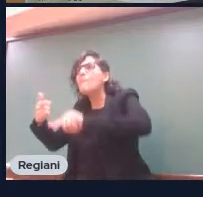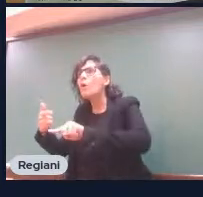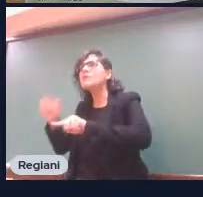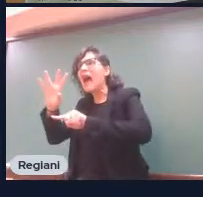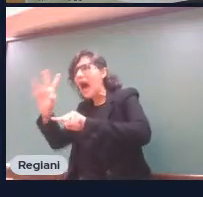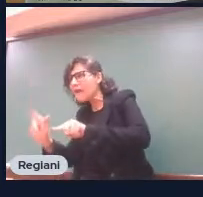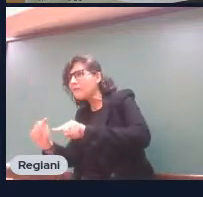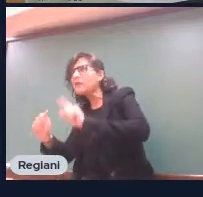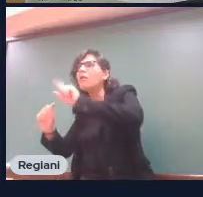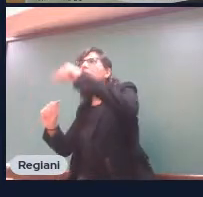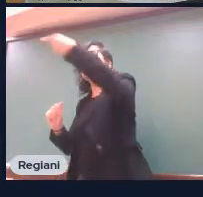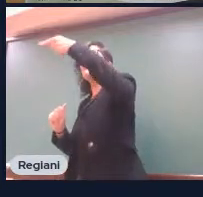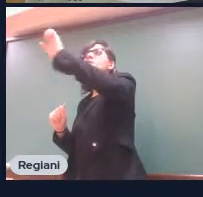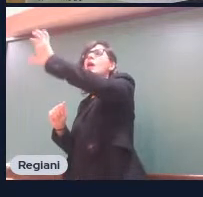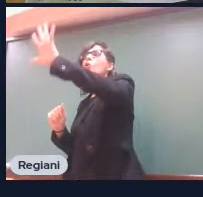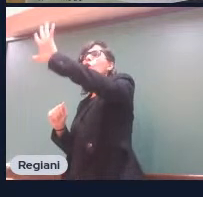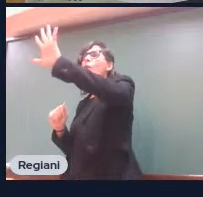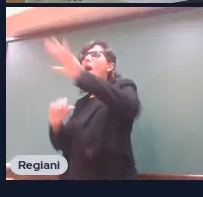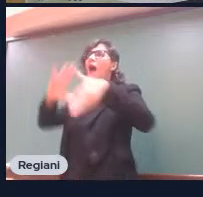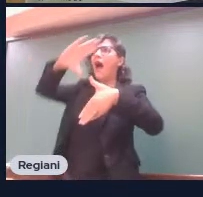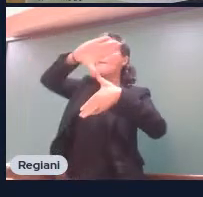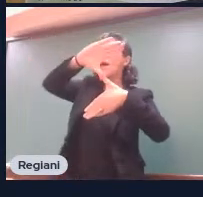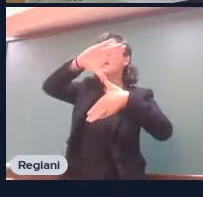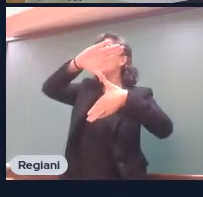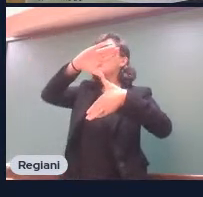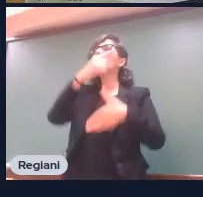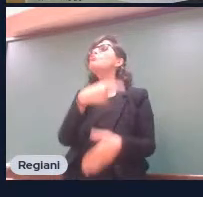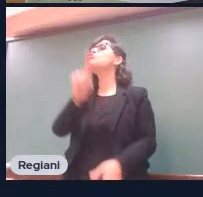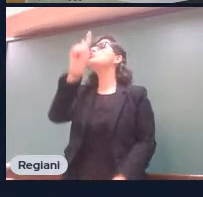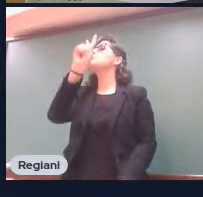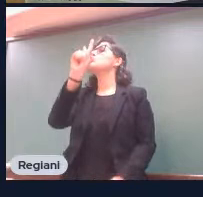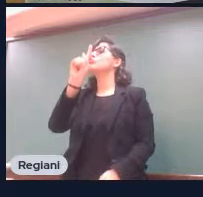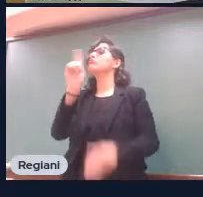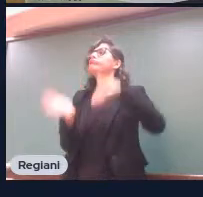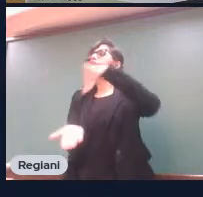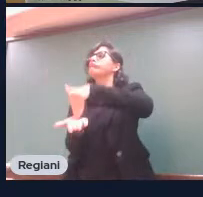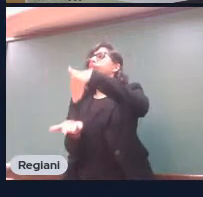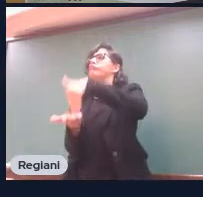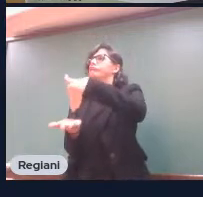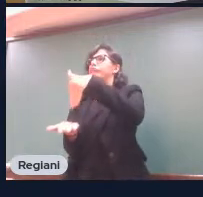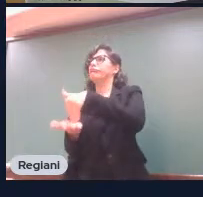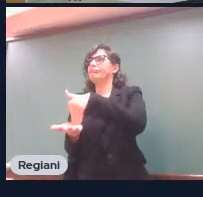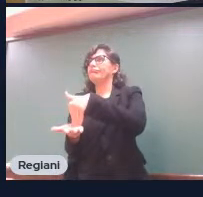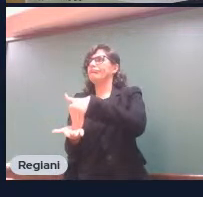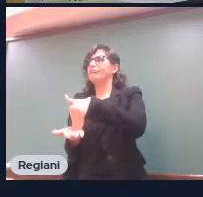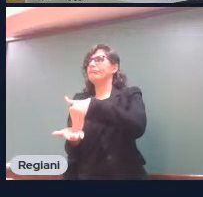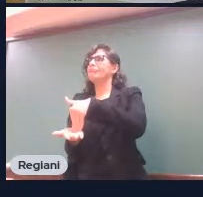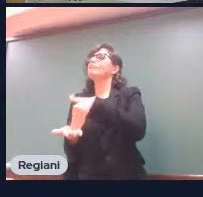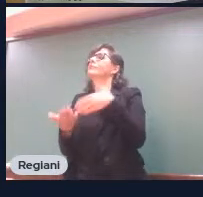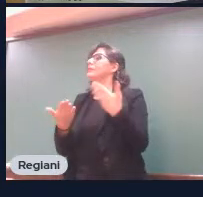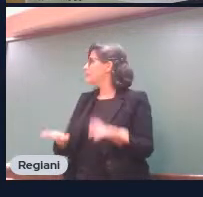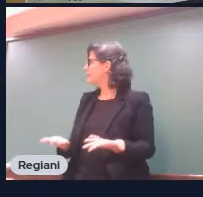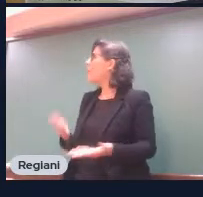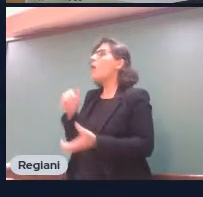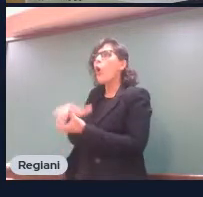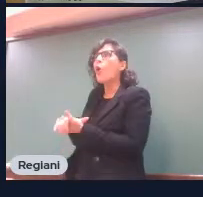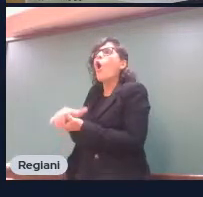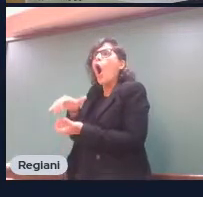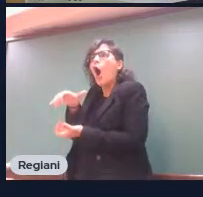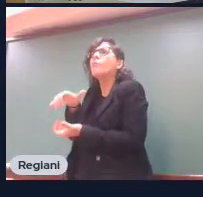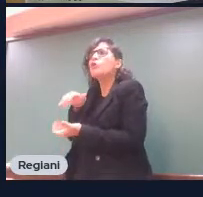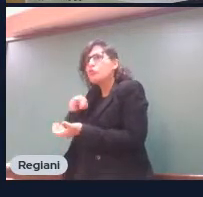and again, the Americas is the last one in the list. I've continued expanding that corpus. 5 years ago, it